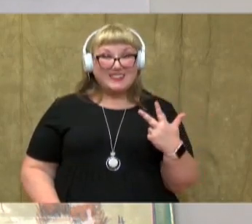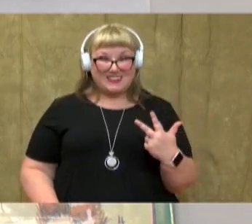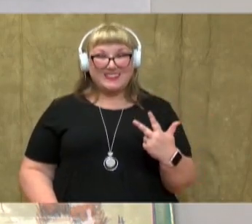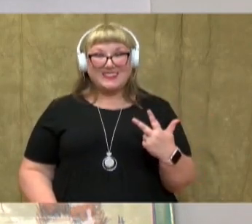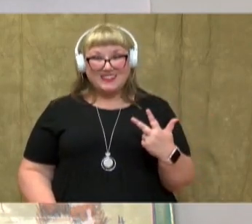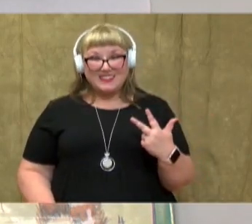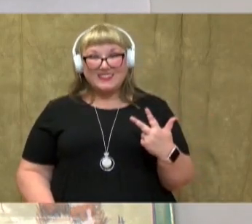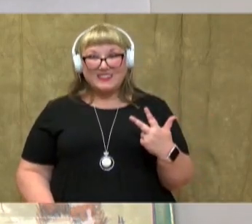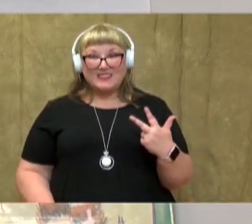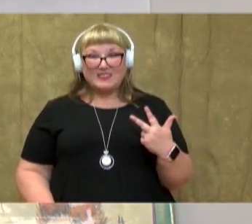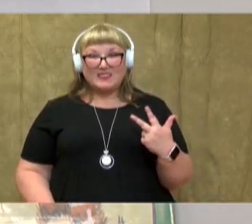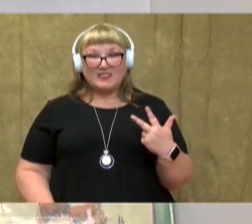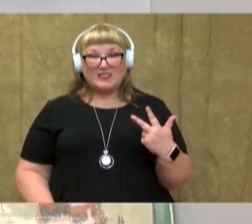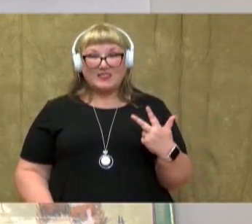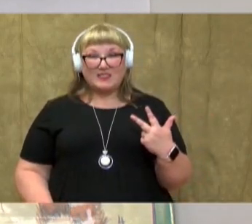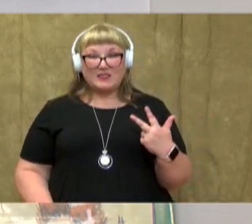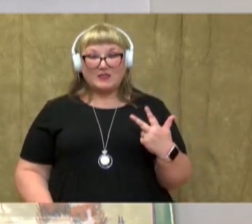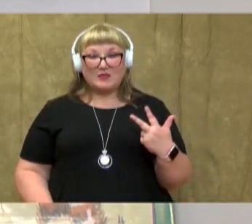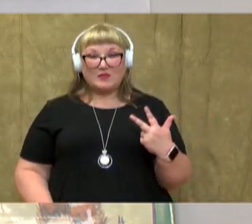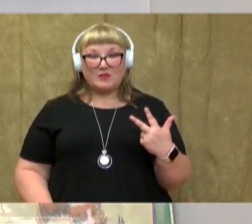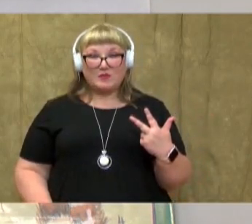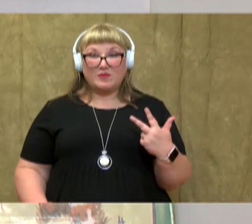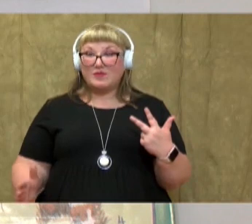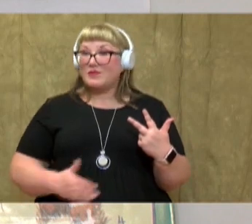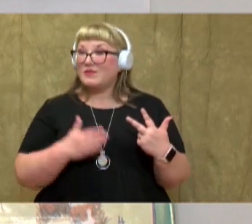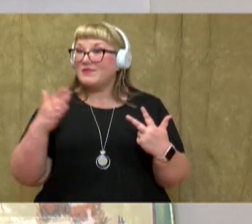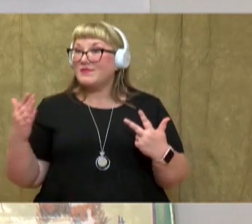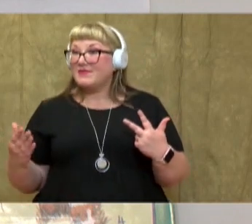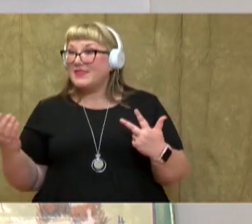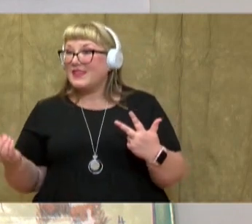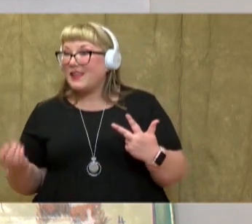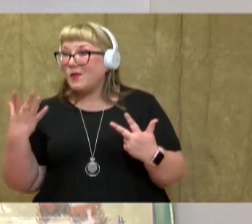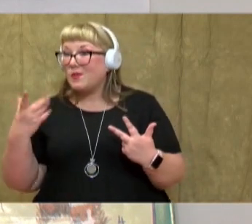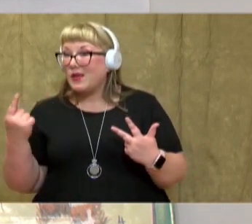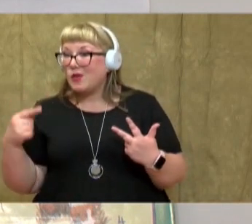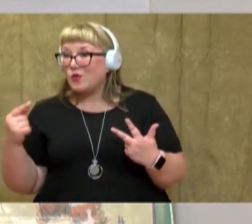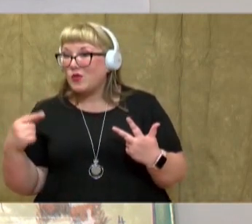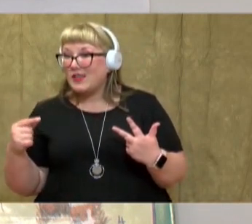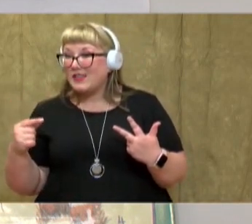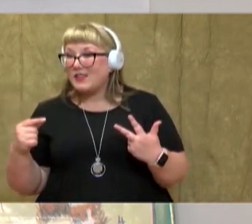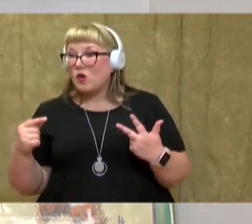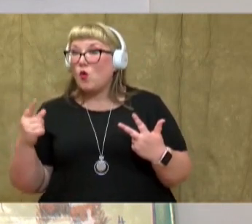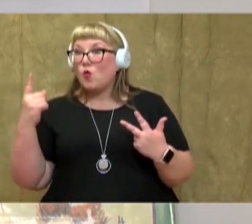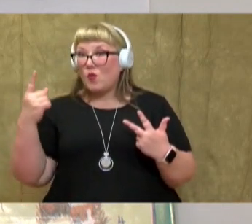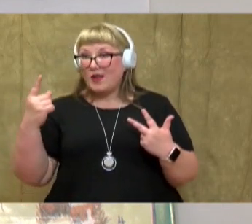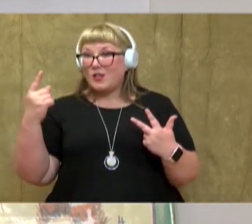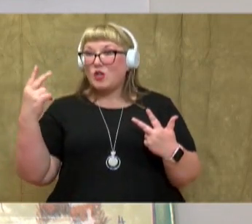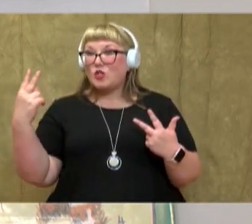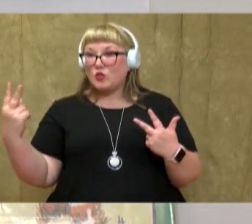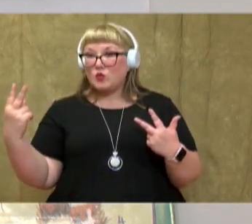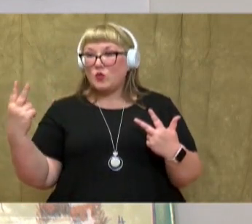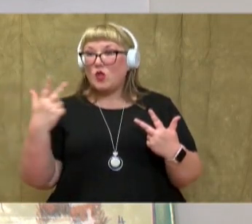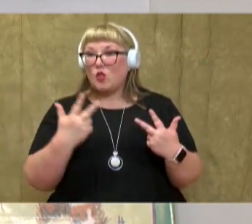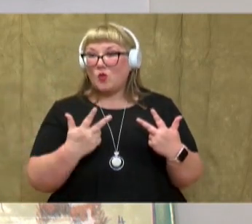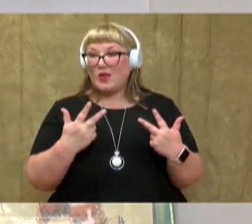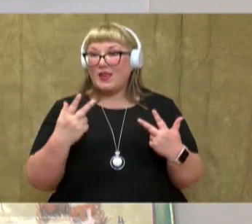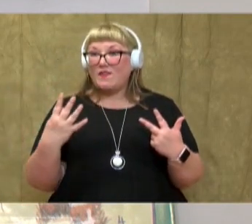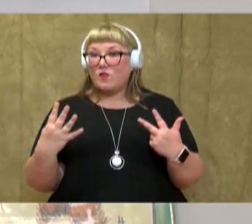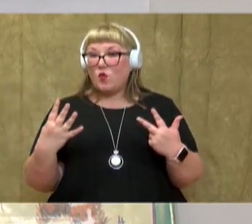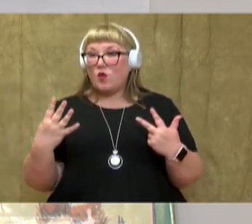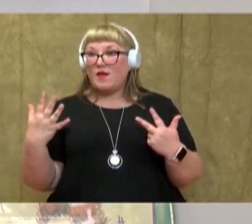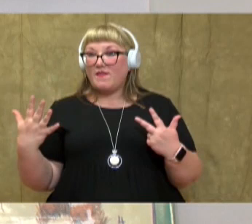three in our blue, and how many in our green? One, two,